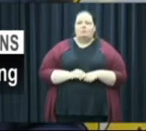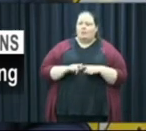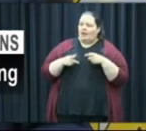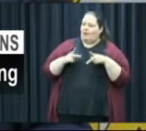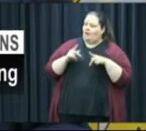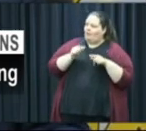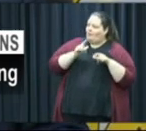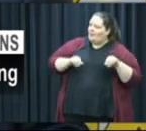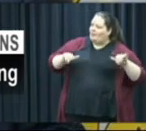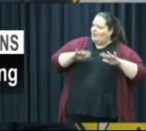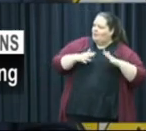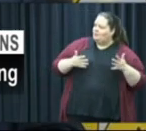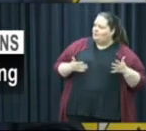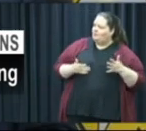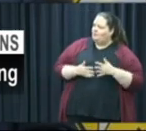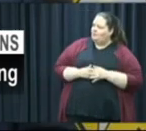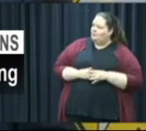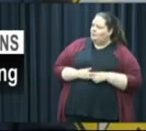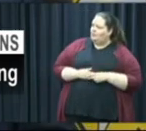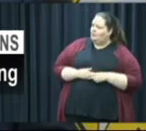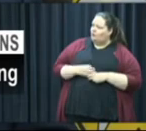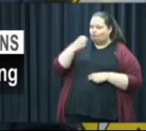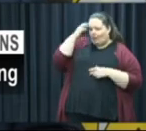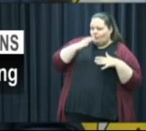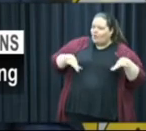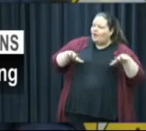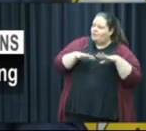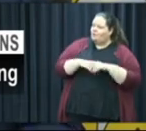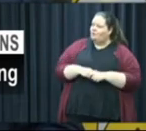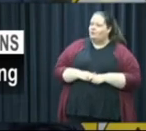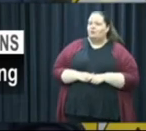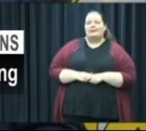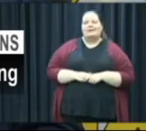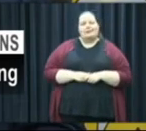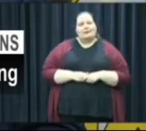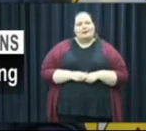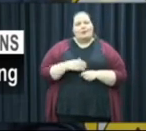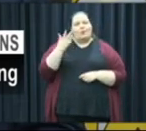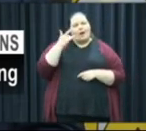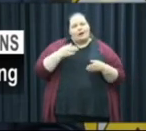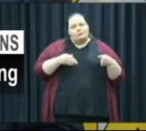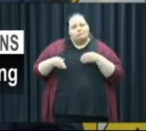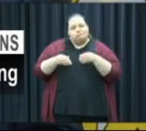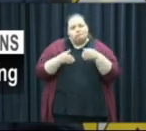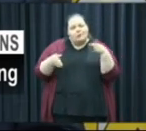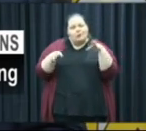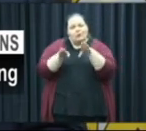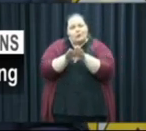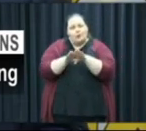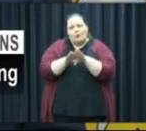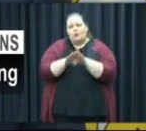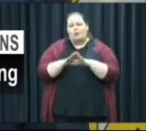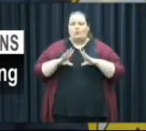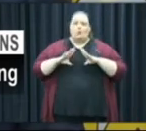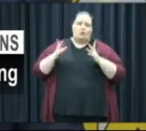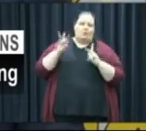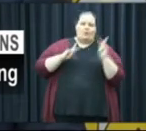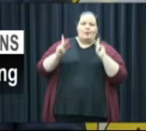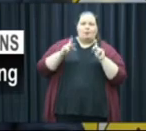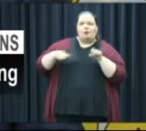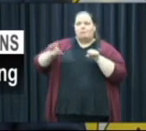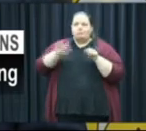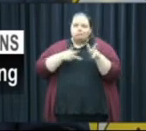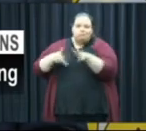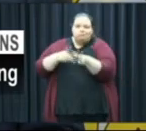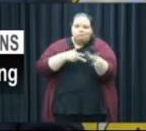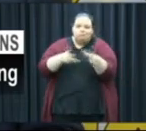not taking a large group, and they're not taking and going to a cookout somewhere and having a major afternoon event. That's what we cannot